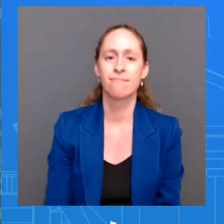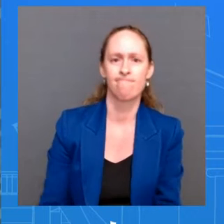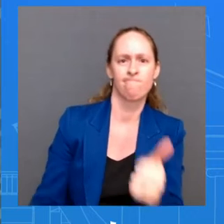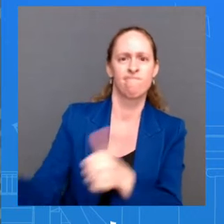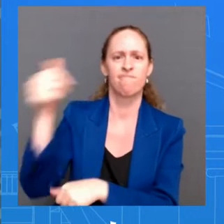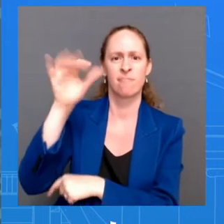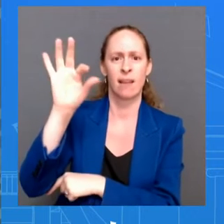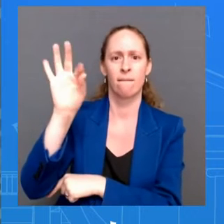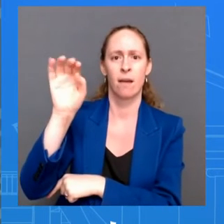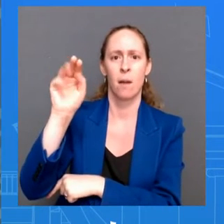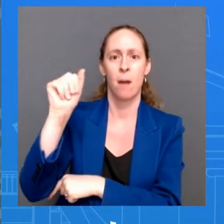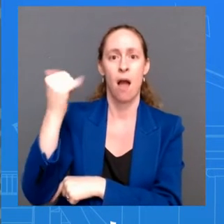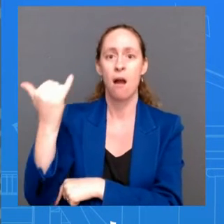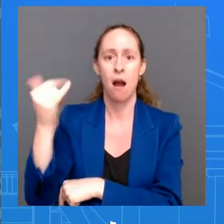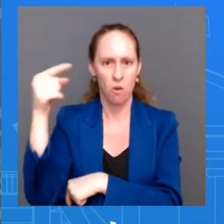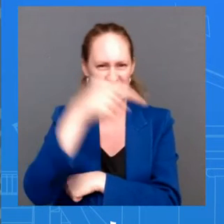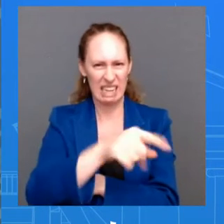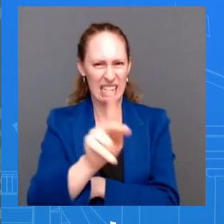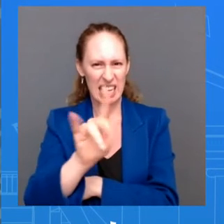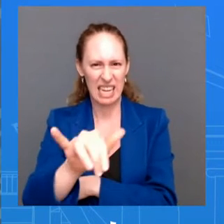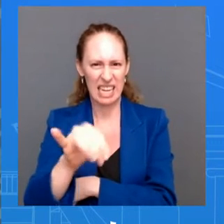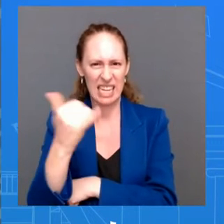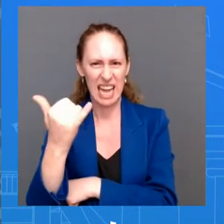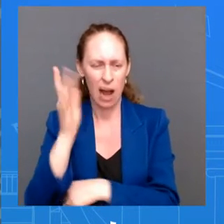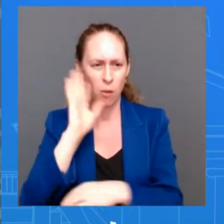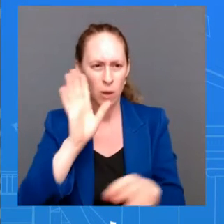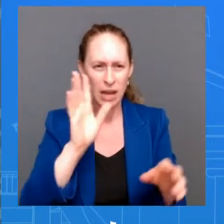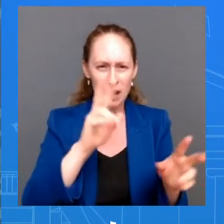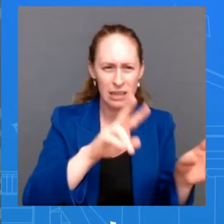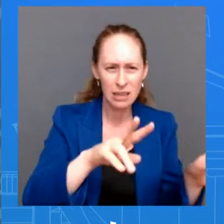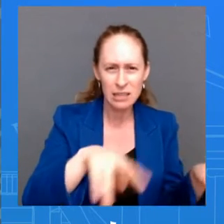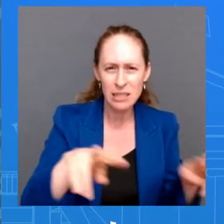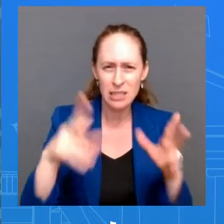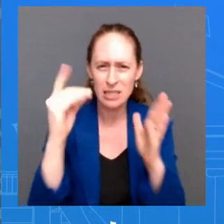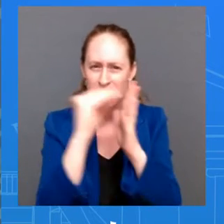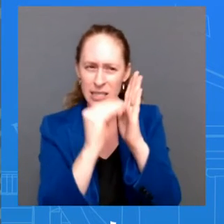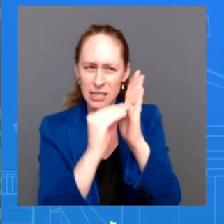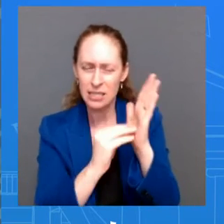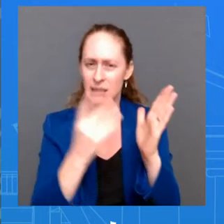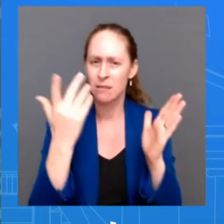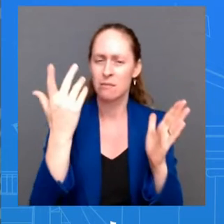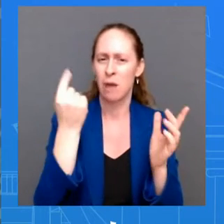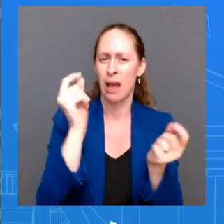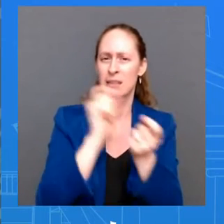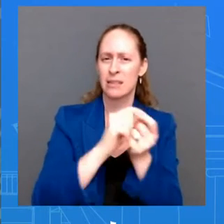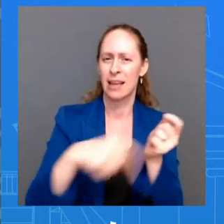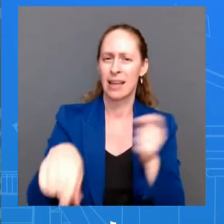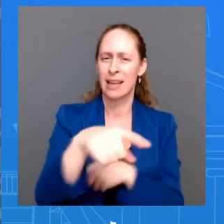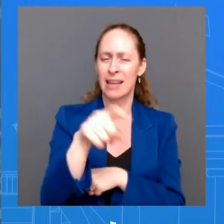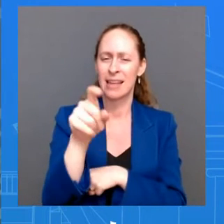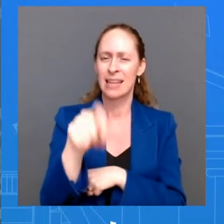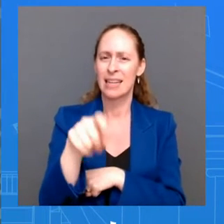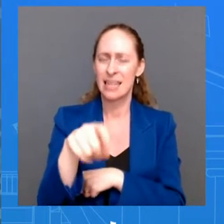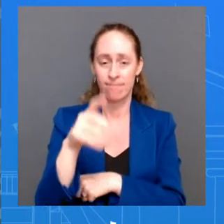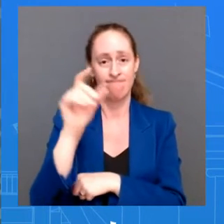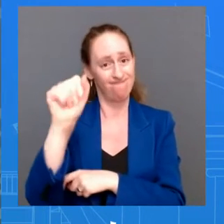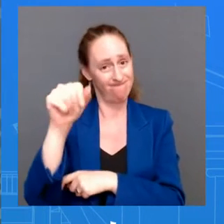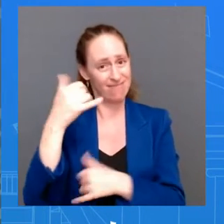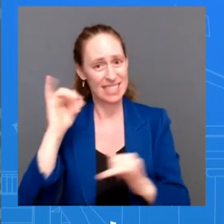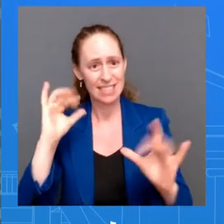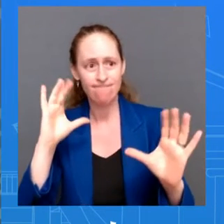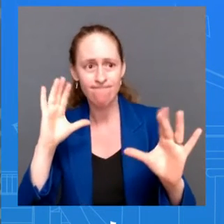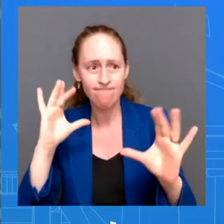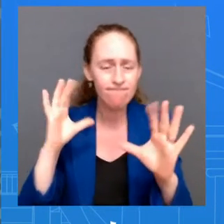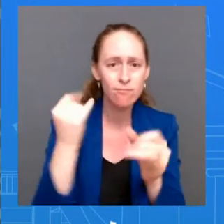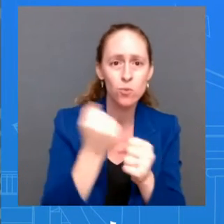local officials. Search and rescue efforts are ongoing with more than 20 search and rescue teams on the ground. FEMA